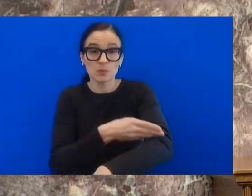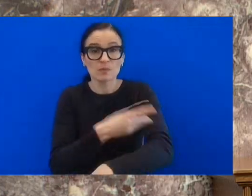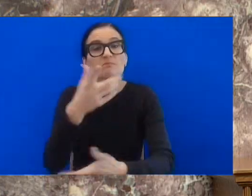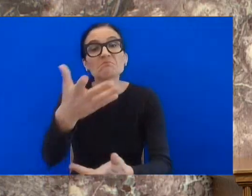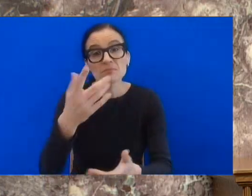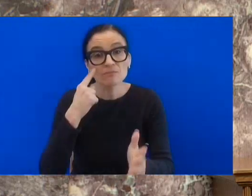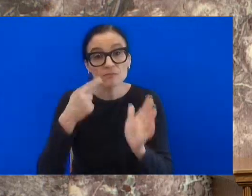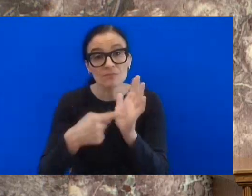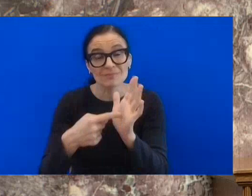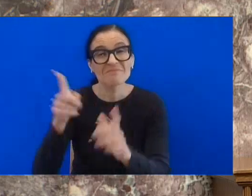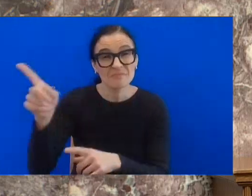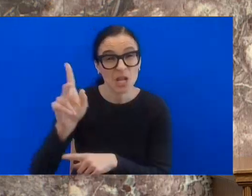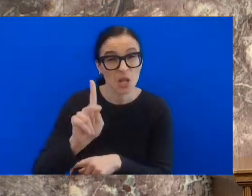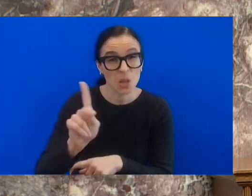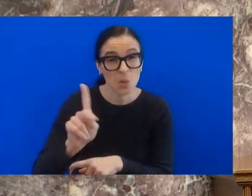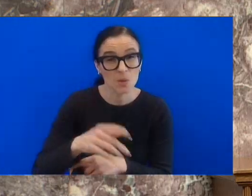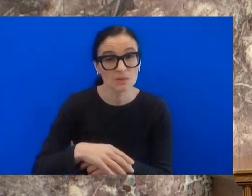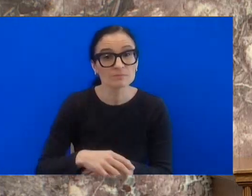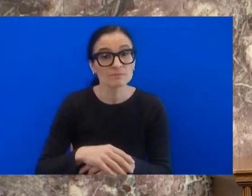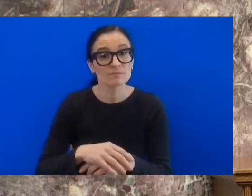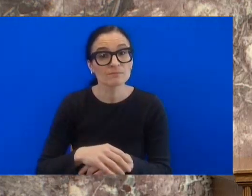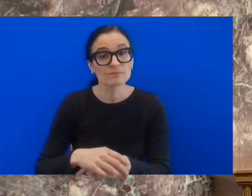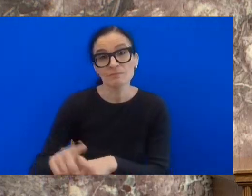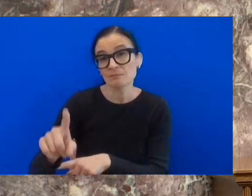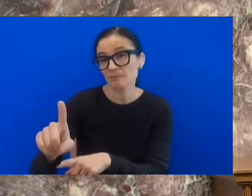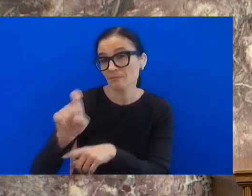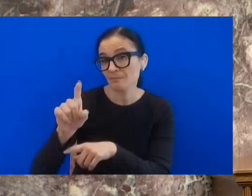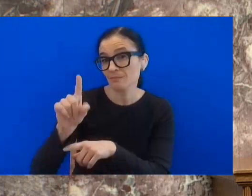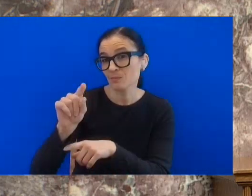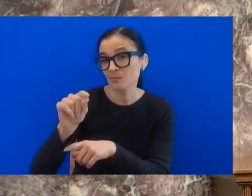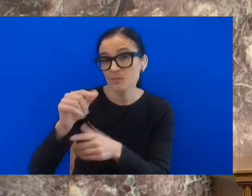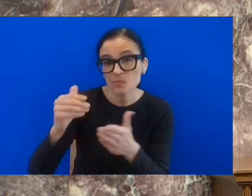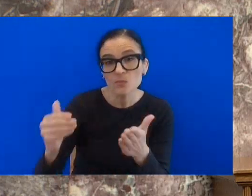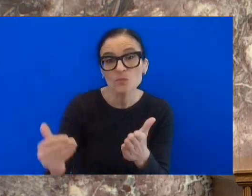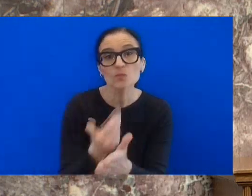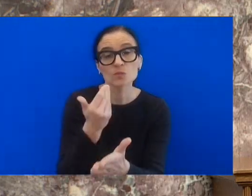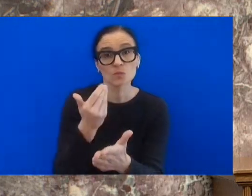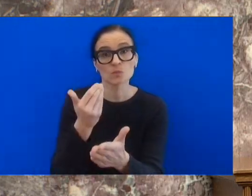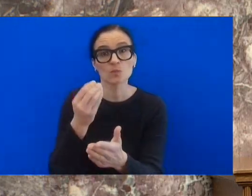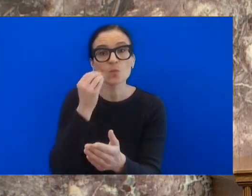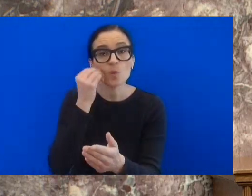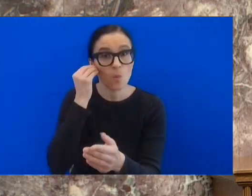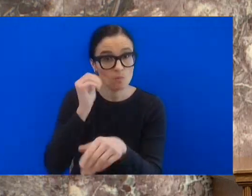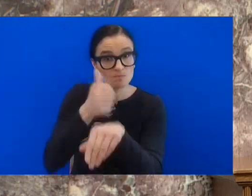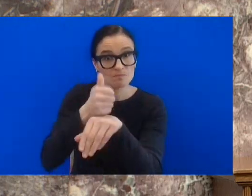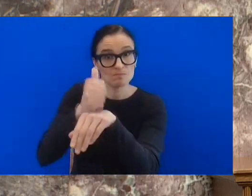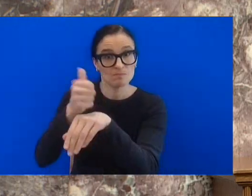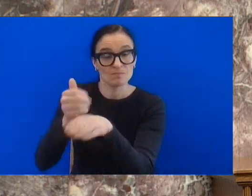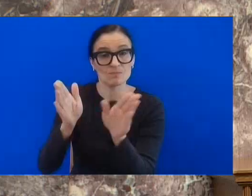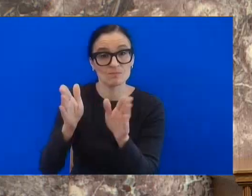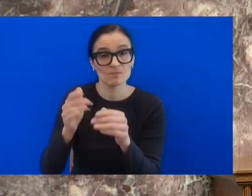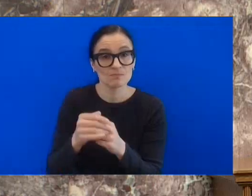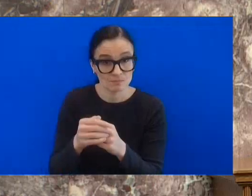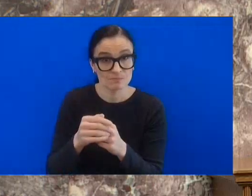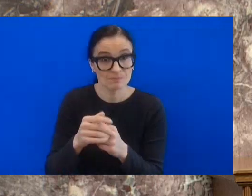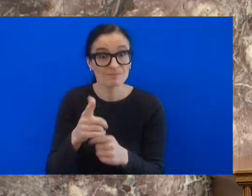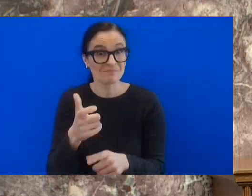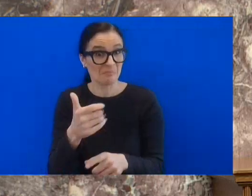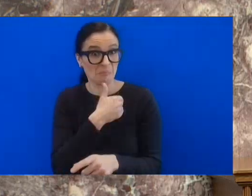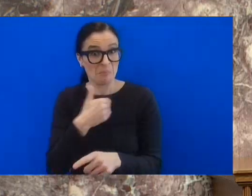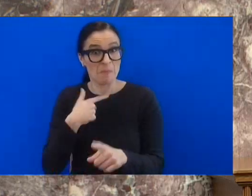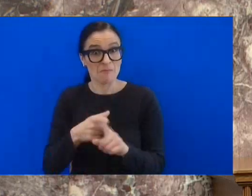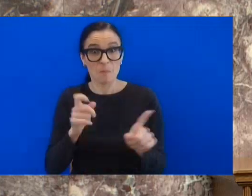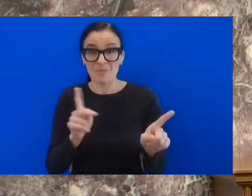housing that we've launched. And the mayor has informed me, and the members from Kelowna will know, that they're seeing success. In the first 6